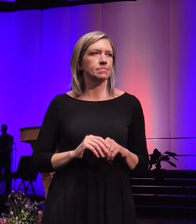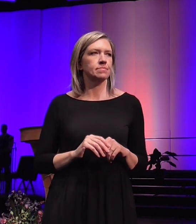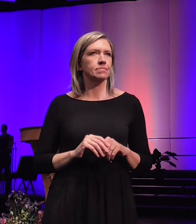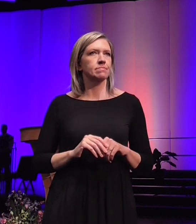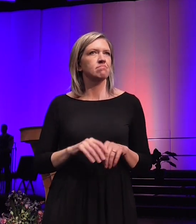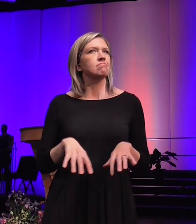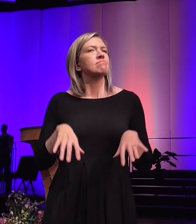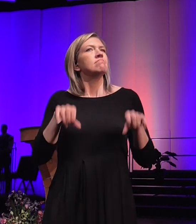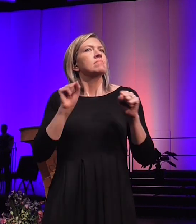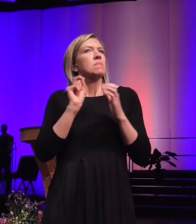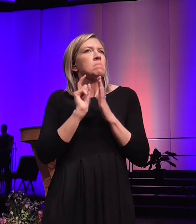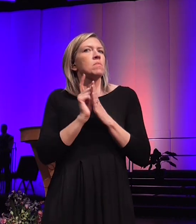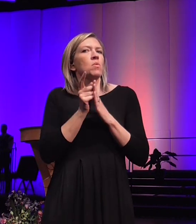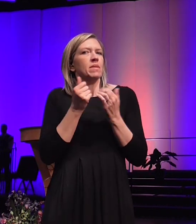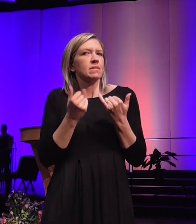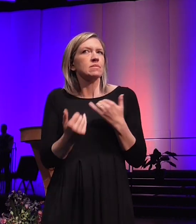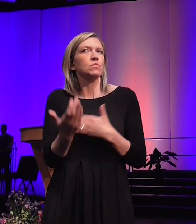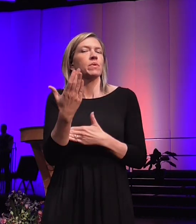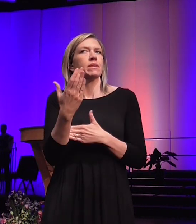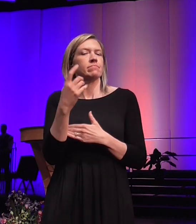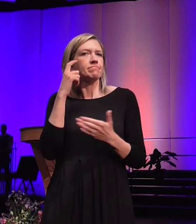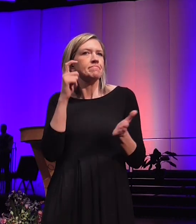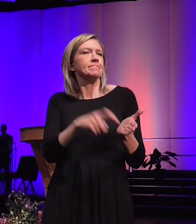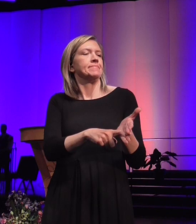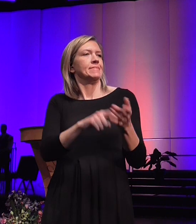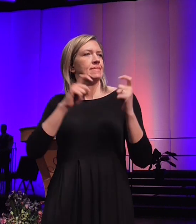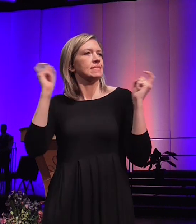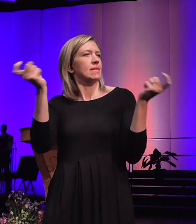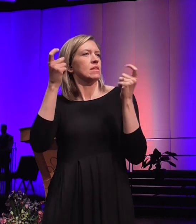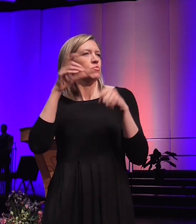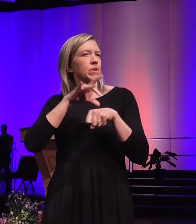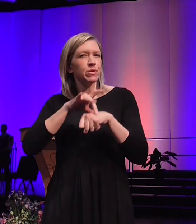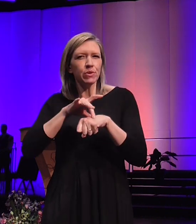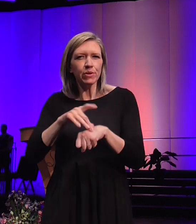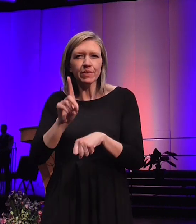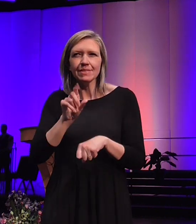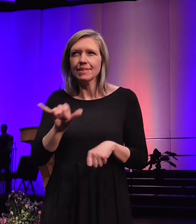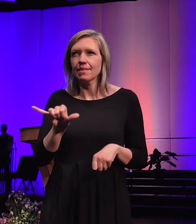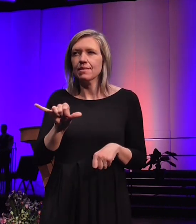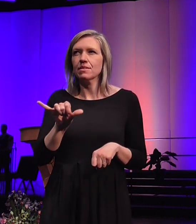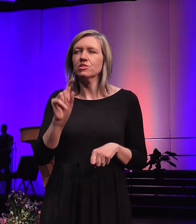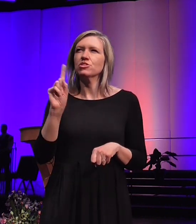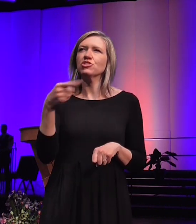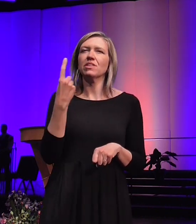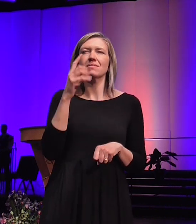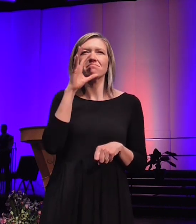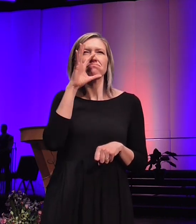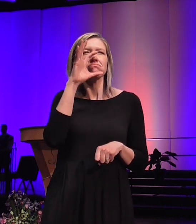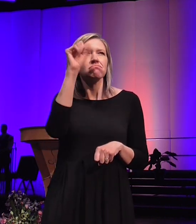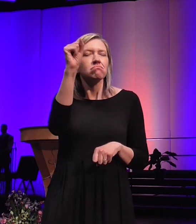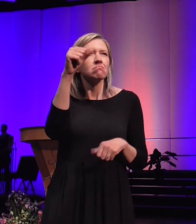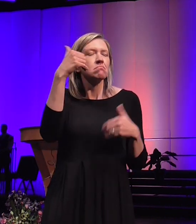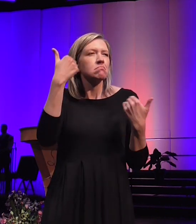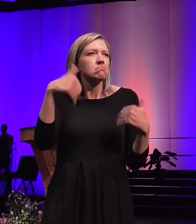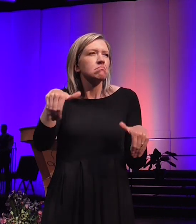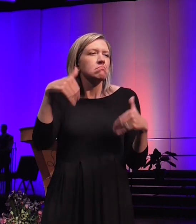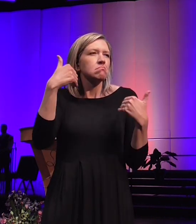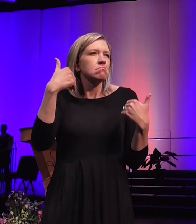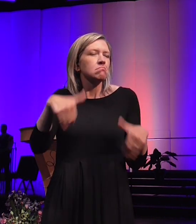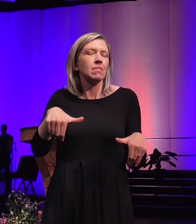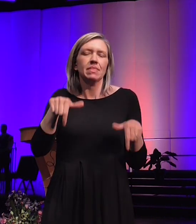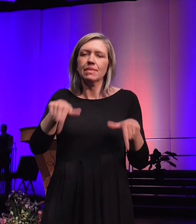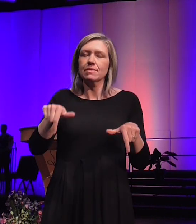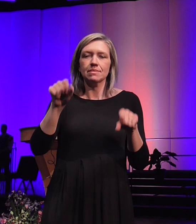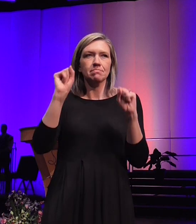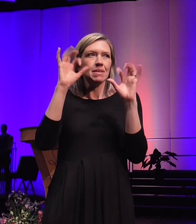And we take a moment this morning in celebration of Earth Day to just marvel at the amazing world in